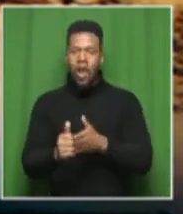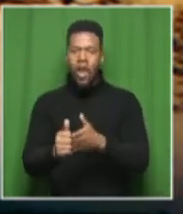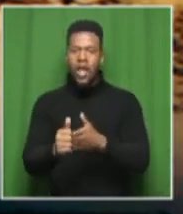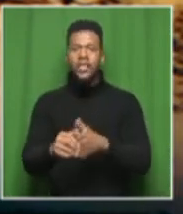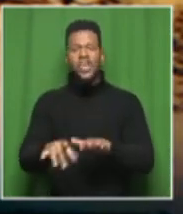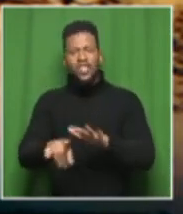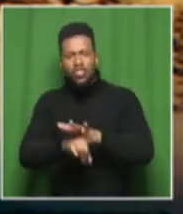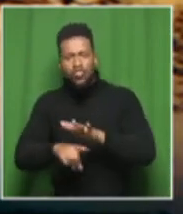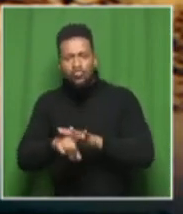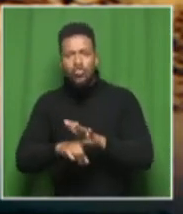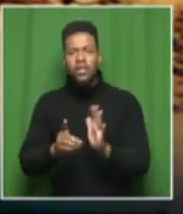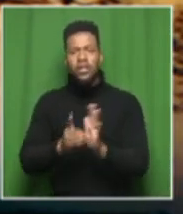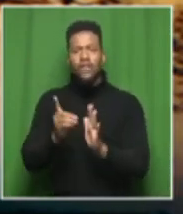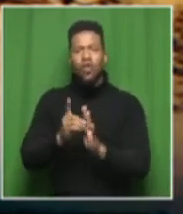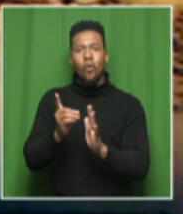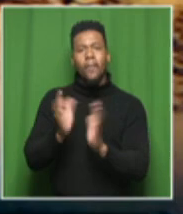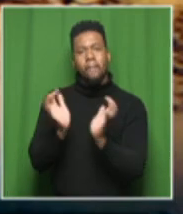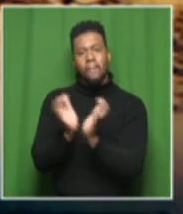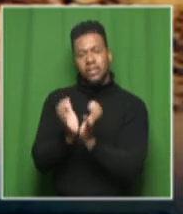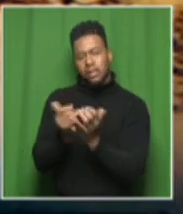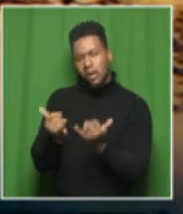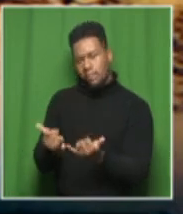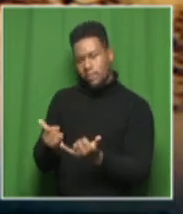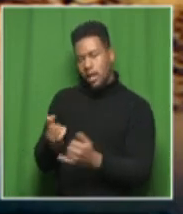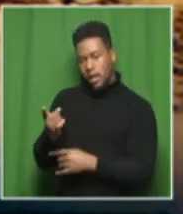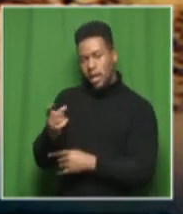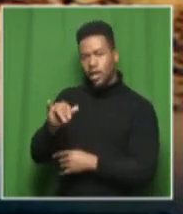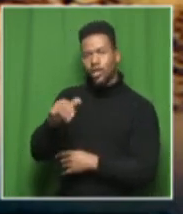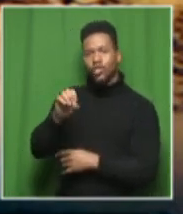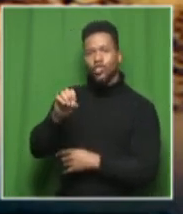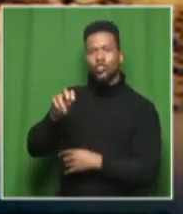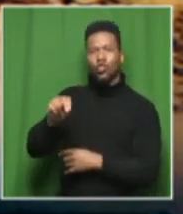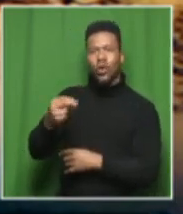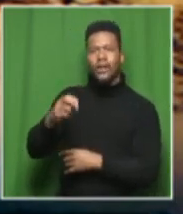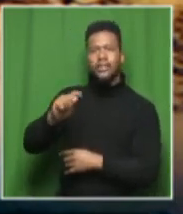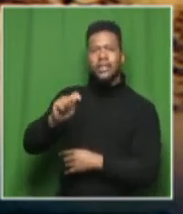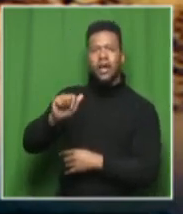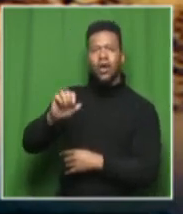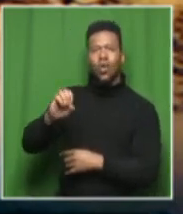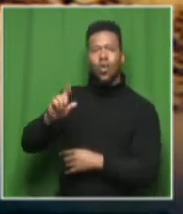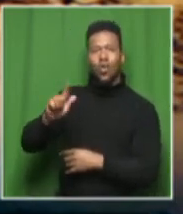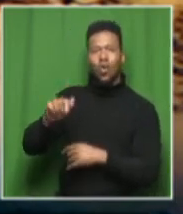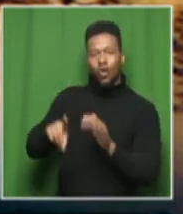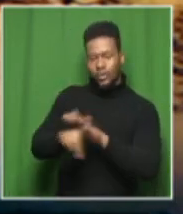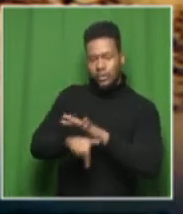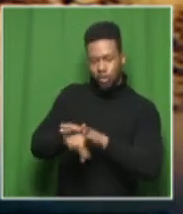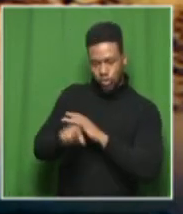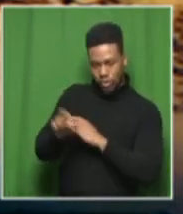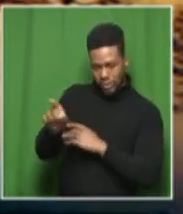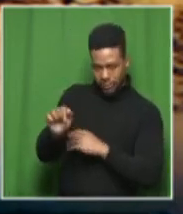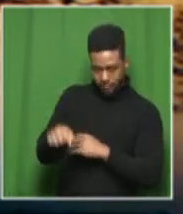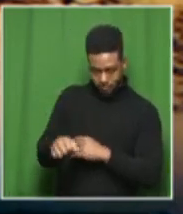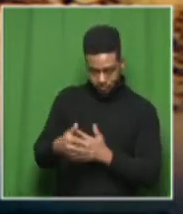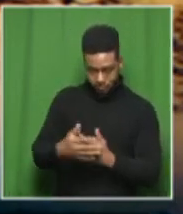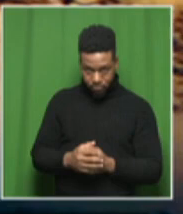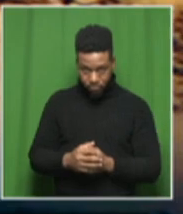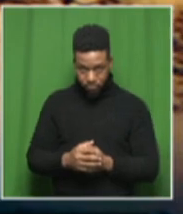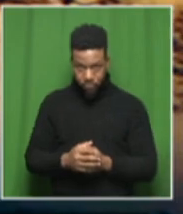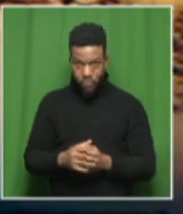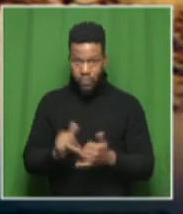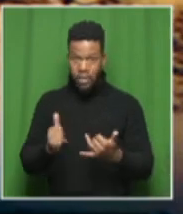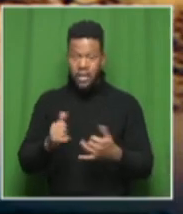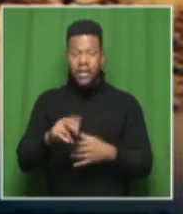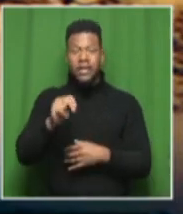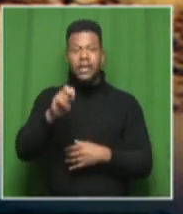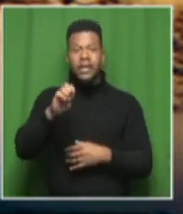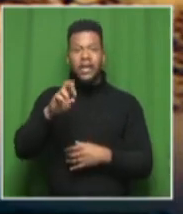model presidential imbizo in the John Taolo Gaetziwe district. Nerea Hlakatso is